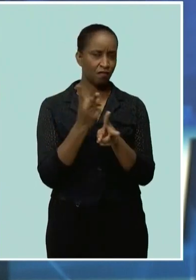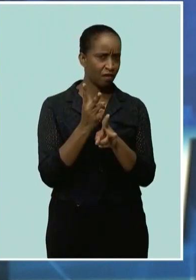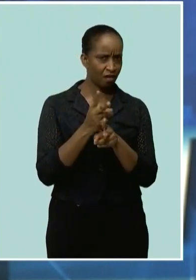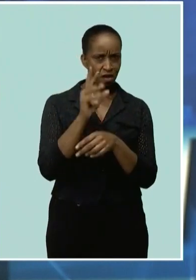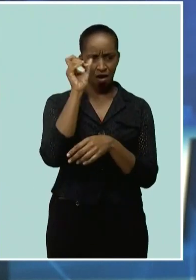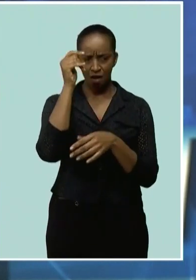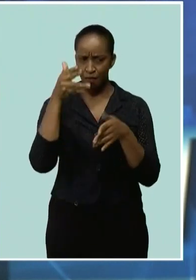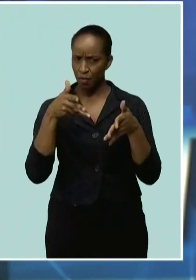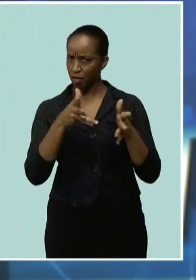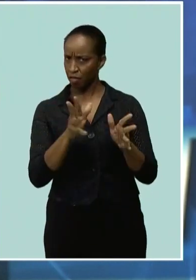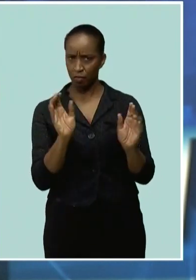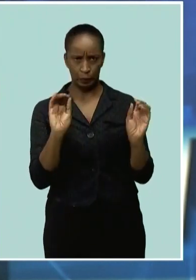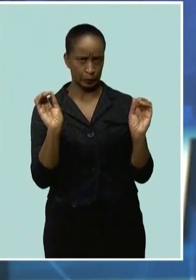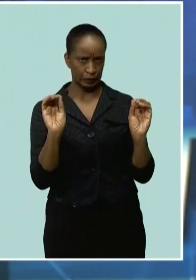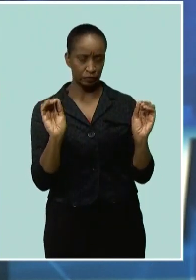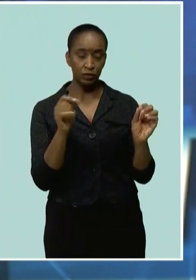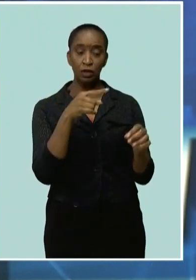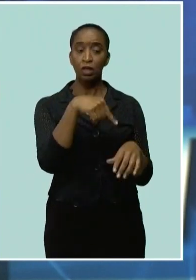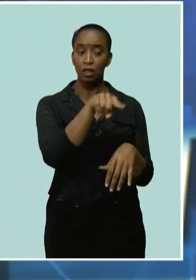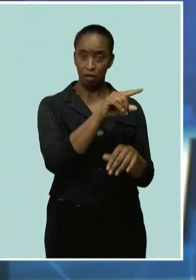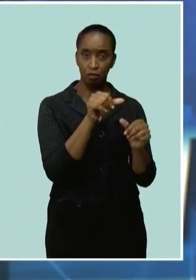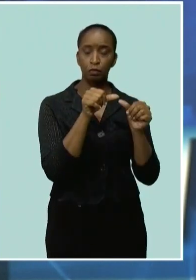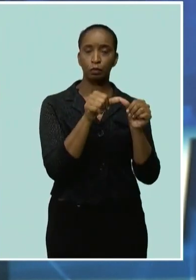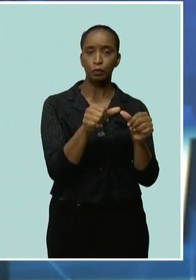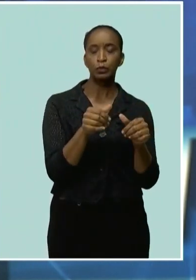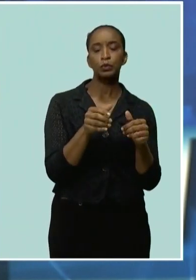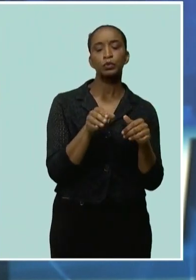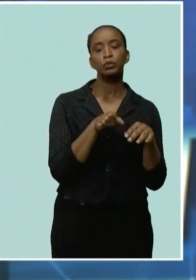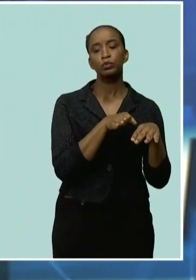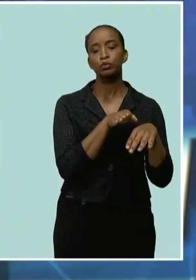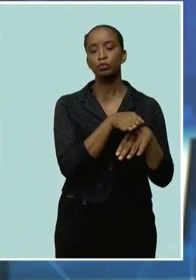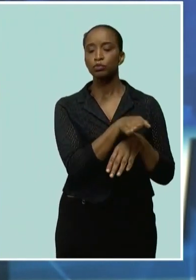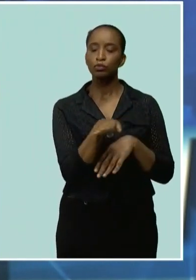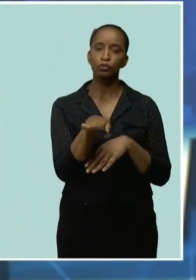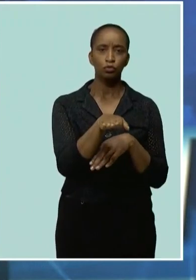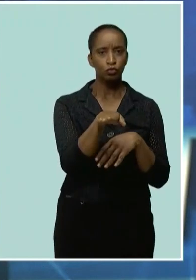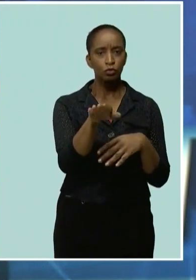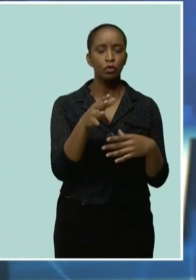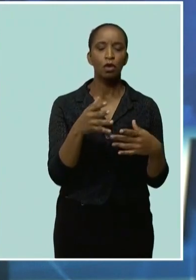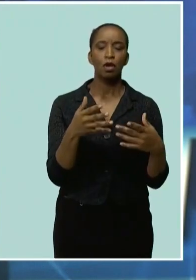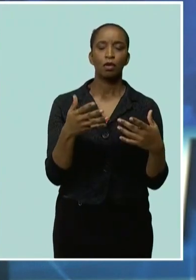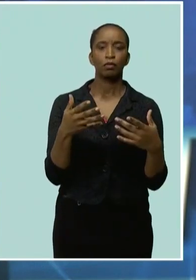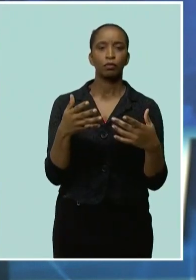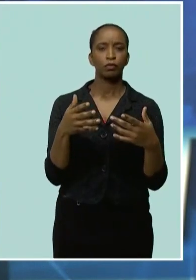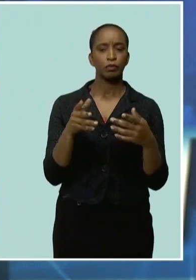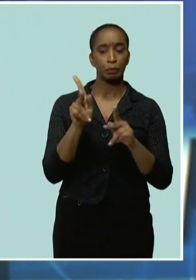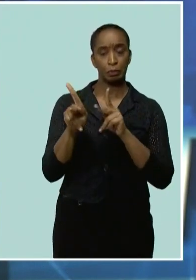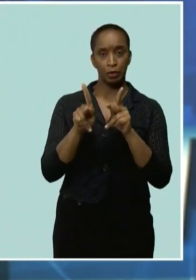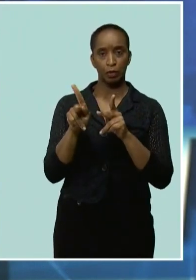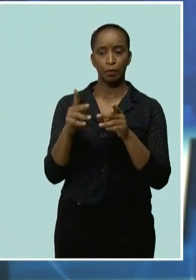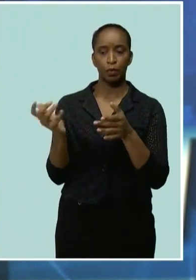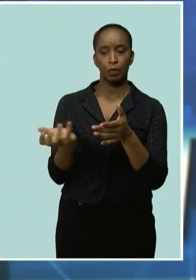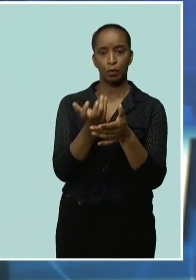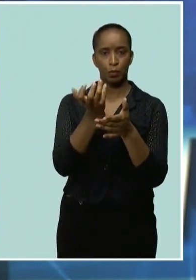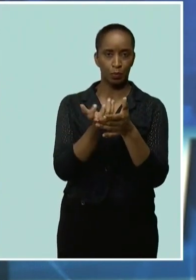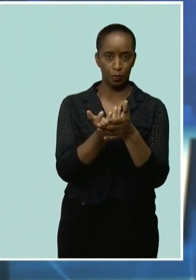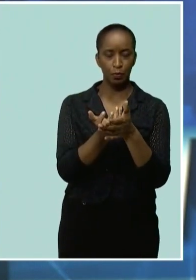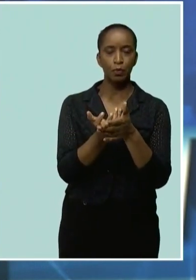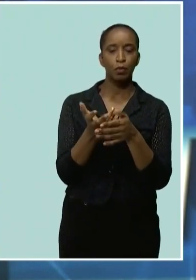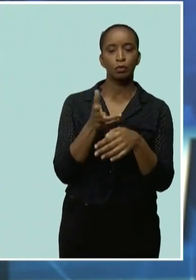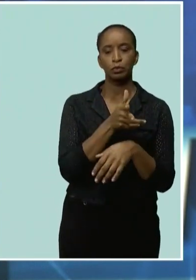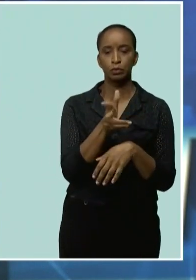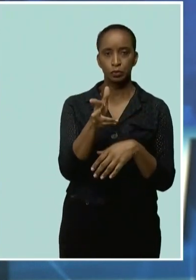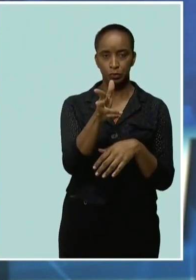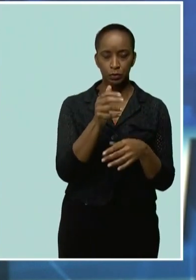their livelihood. He says the illegal operators raise issues of safety and insurance liability, which have to be seriously